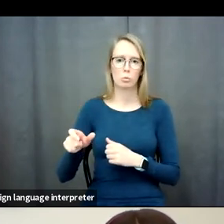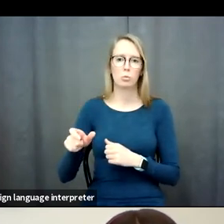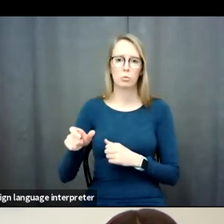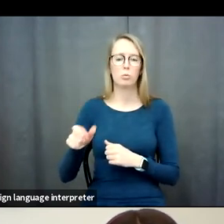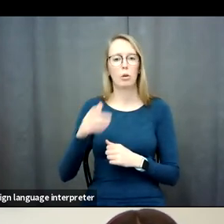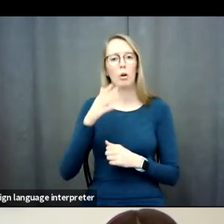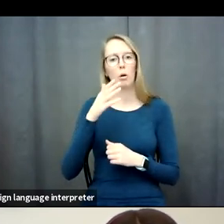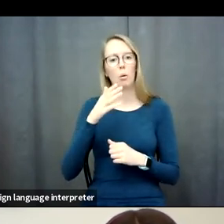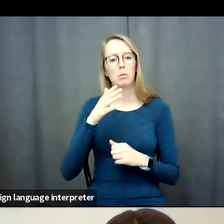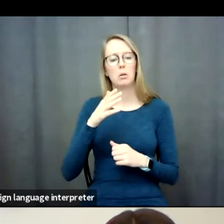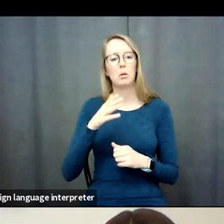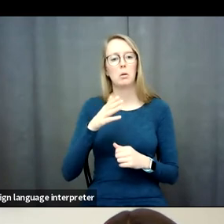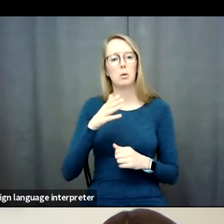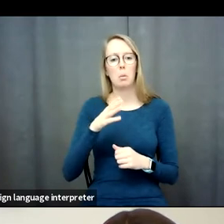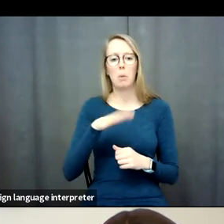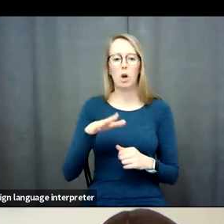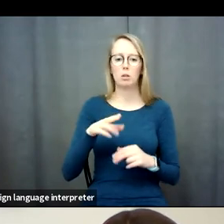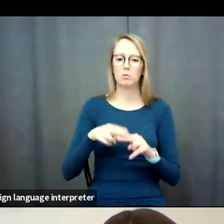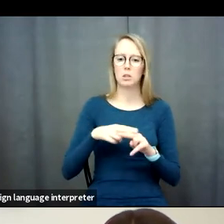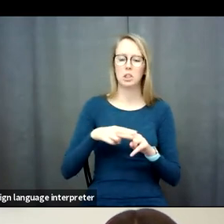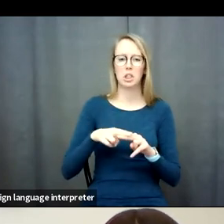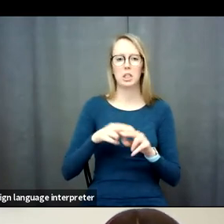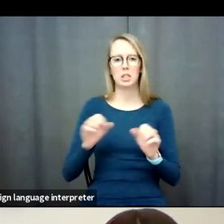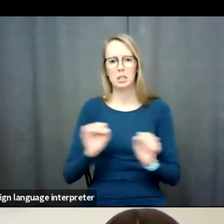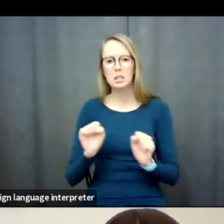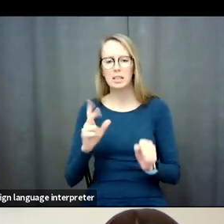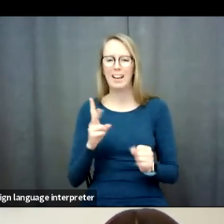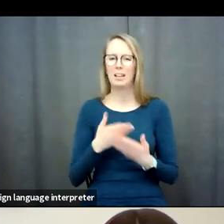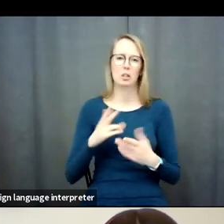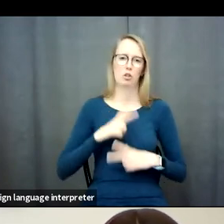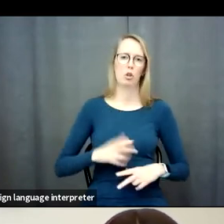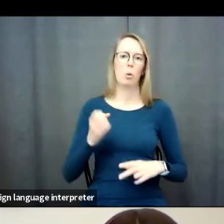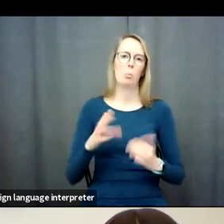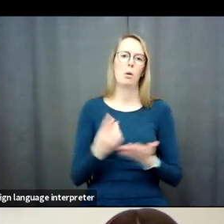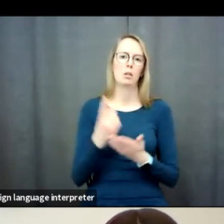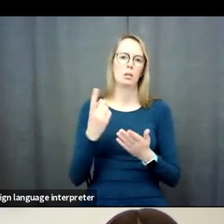stressful and feel unsafe for the students.